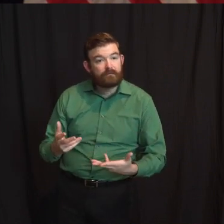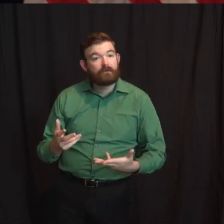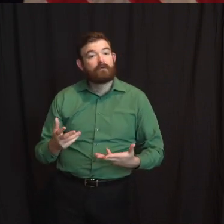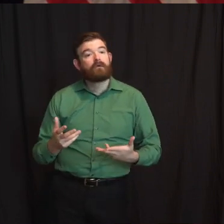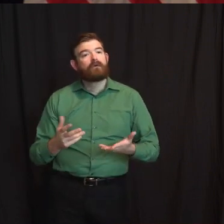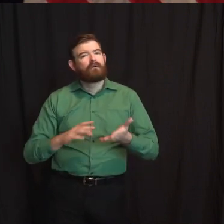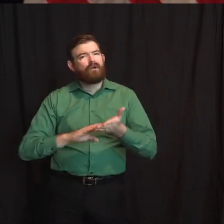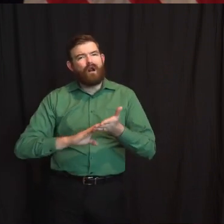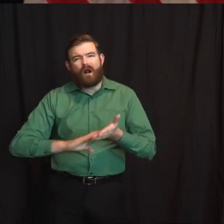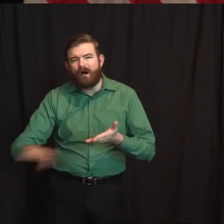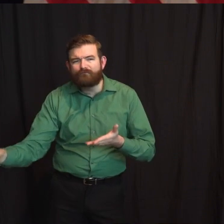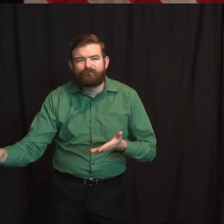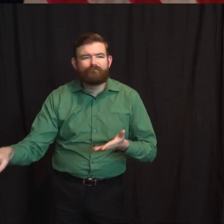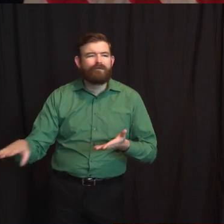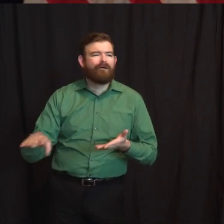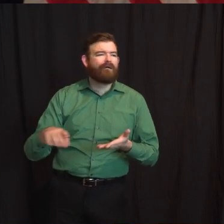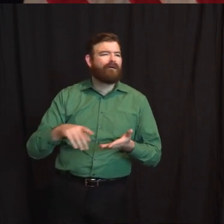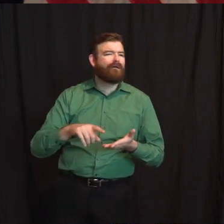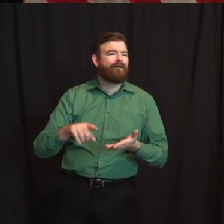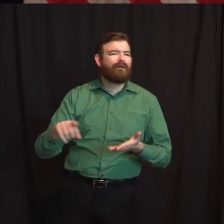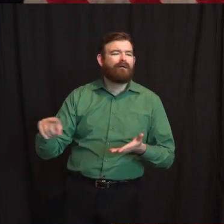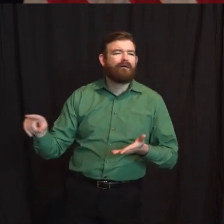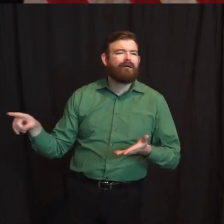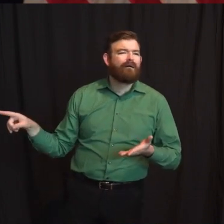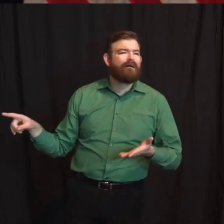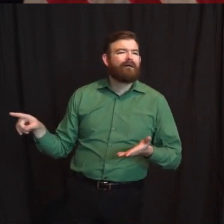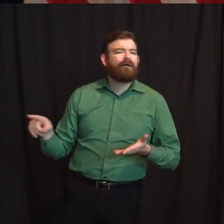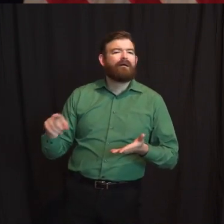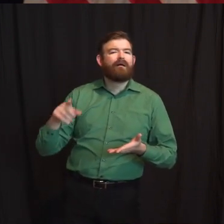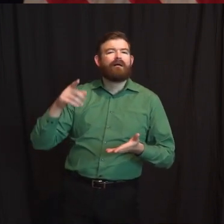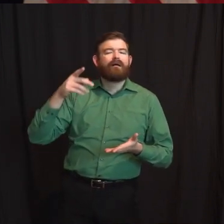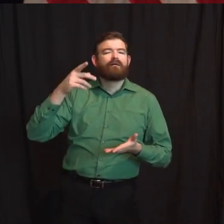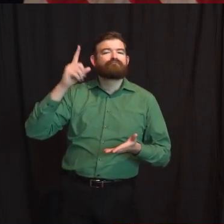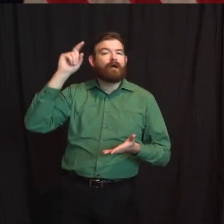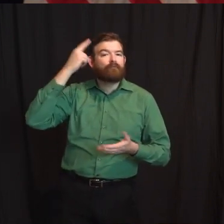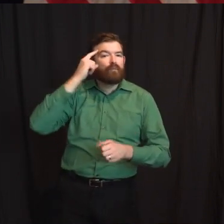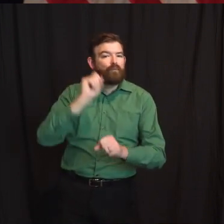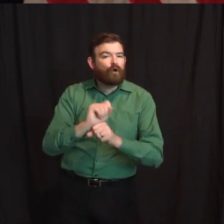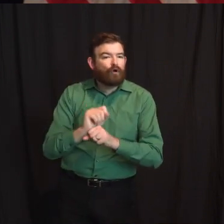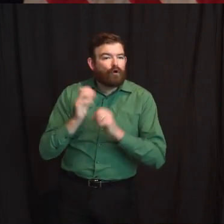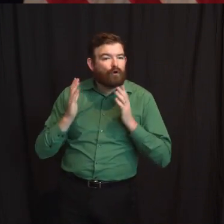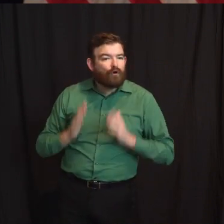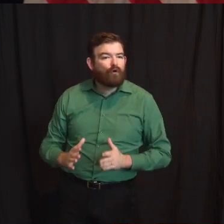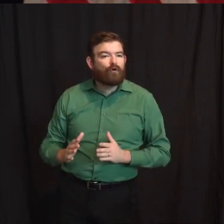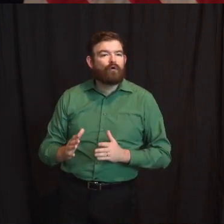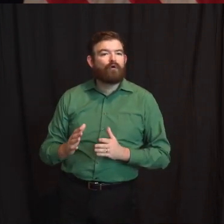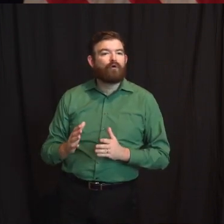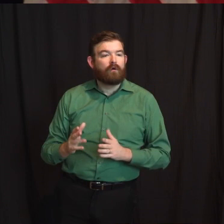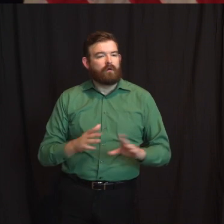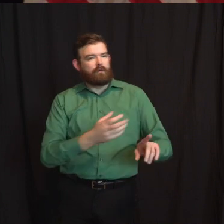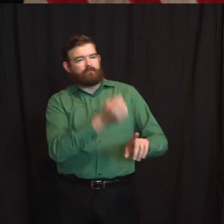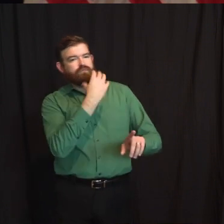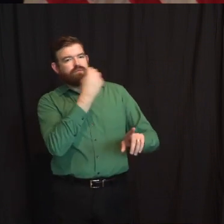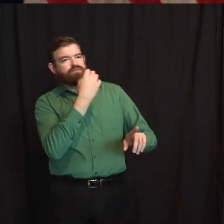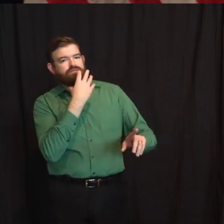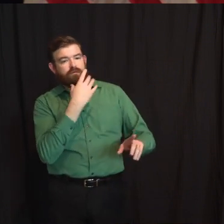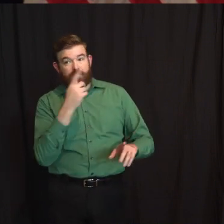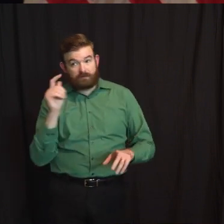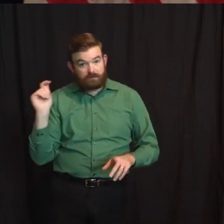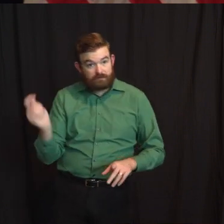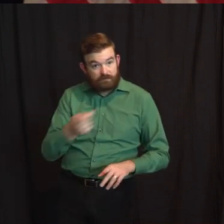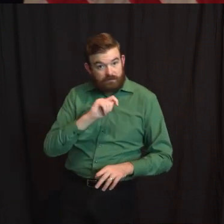emergency aid. Will you sign them? Are tennis courts allowed to be open? Or what, sorry? Are tennis courts allowed to be open? And in